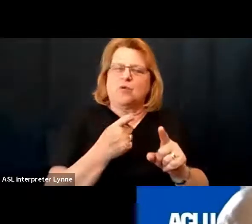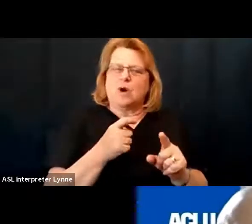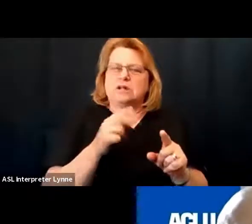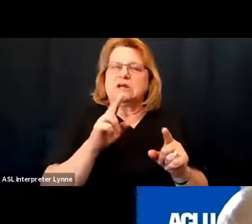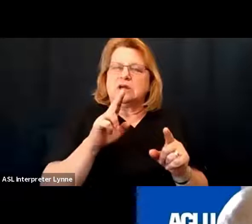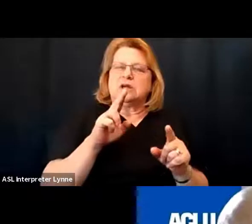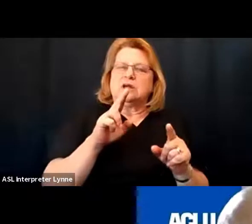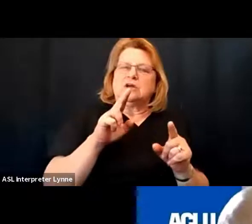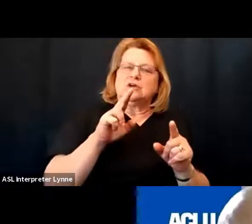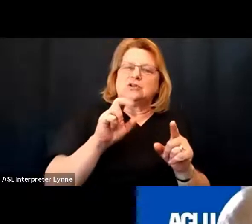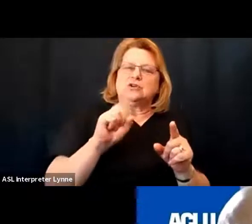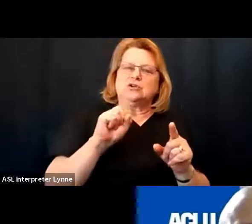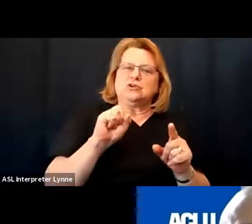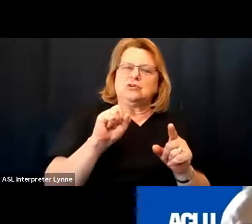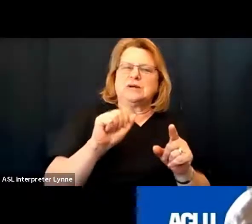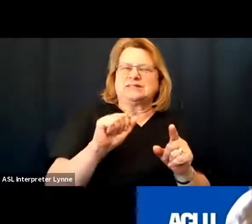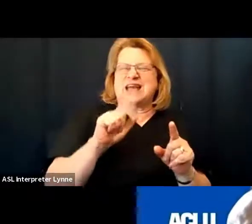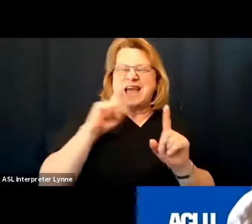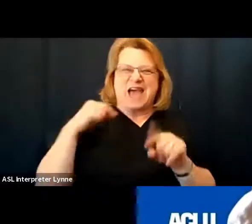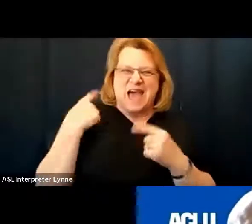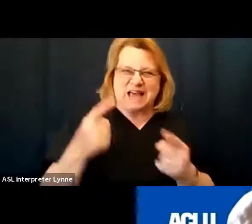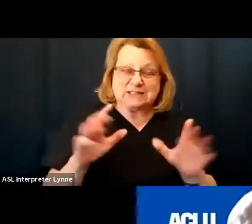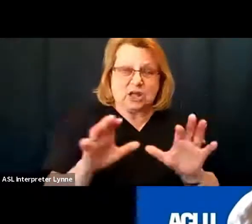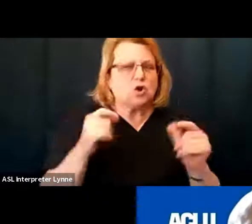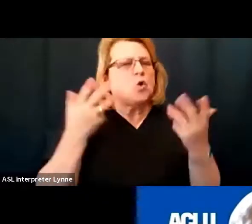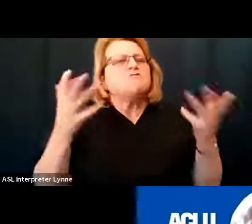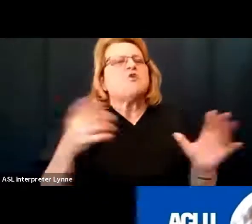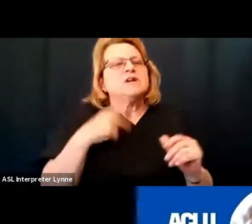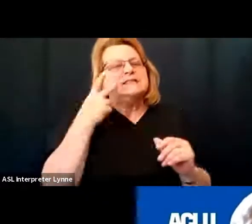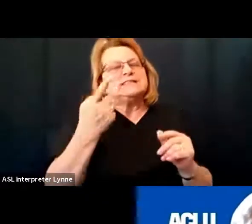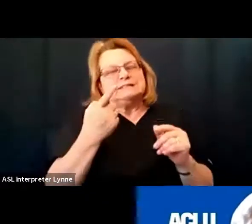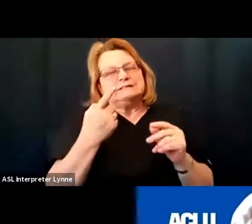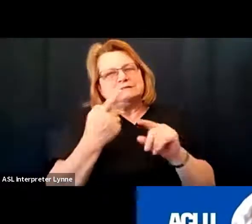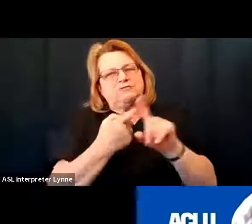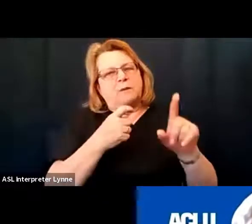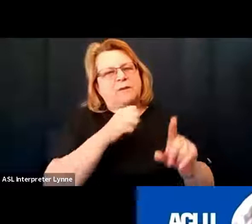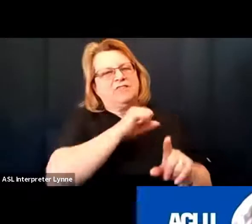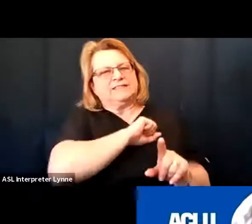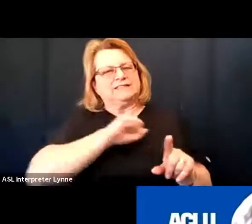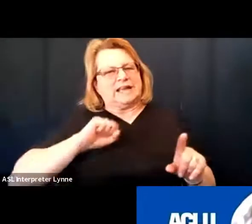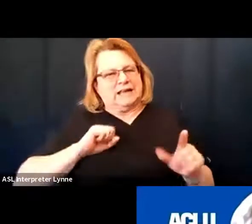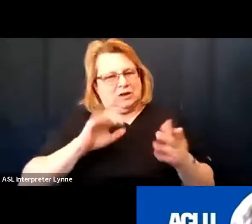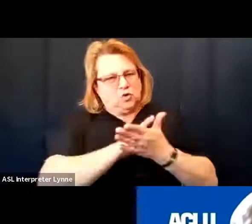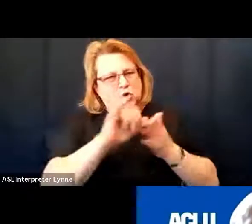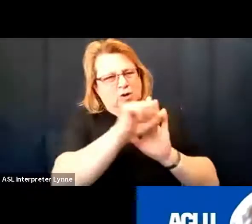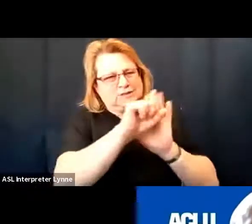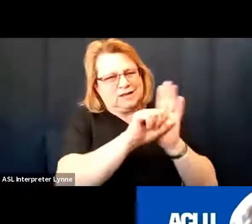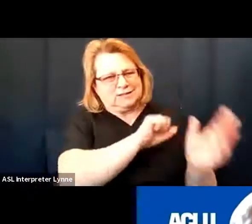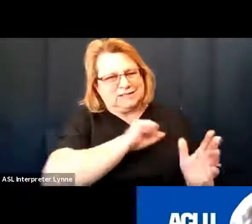we've already seen from the New York State Senate, and I won't go into that, someone else is gonna talk about it. But